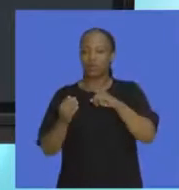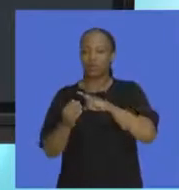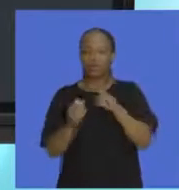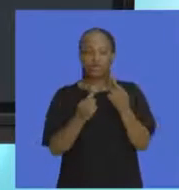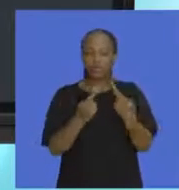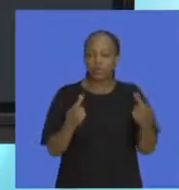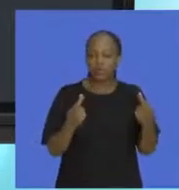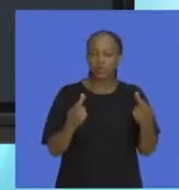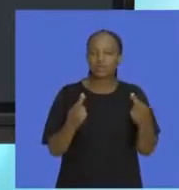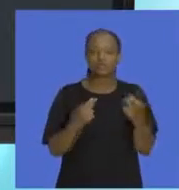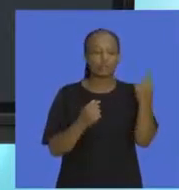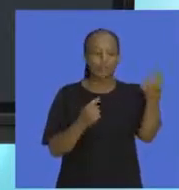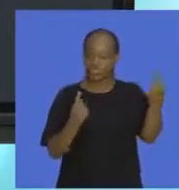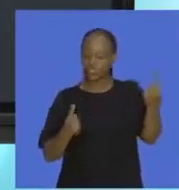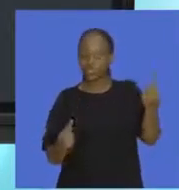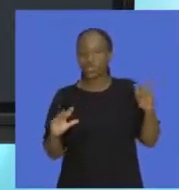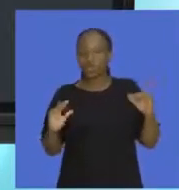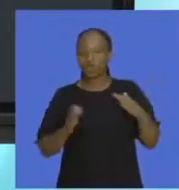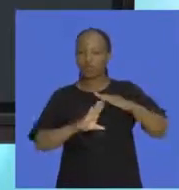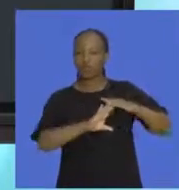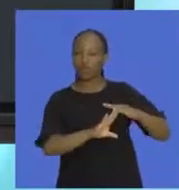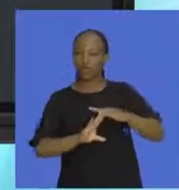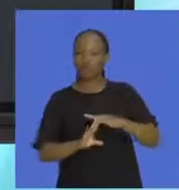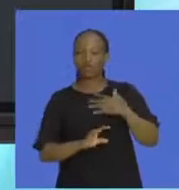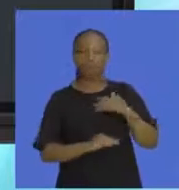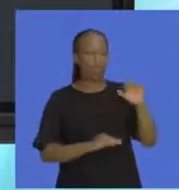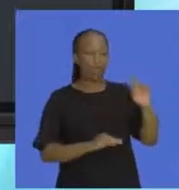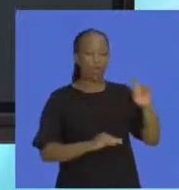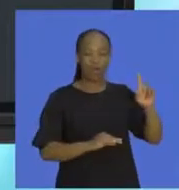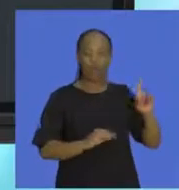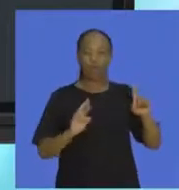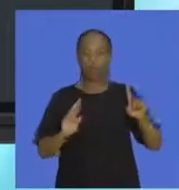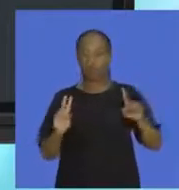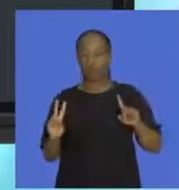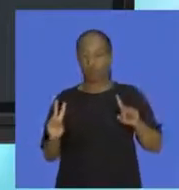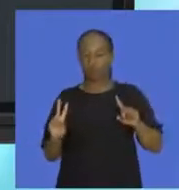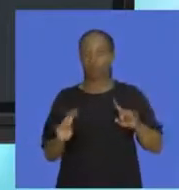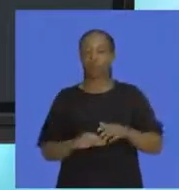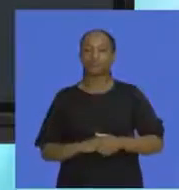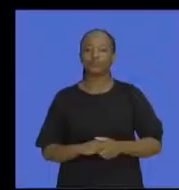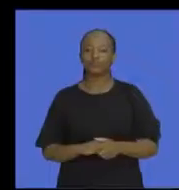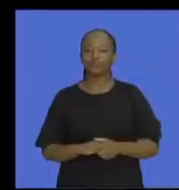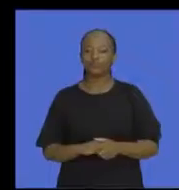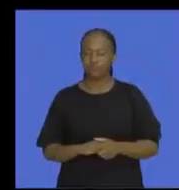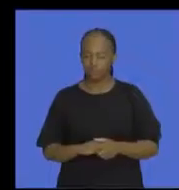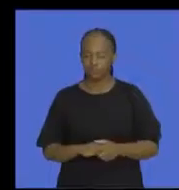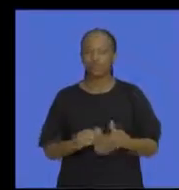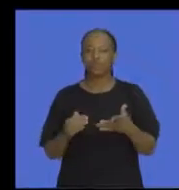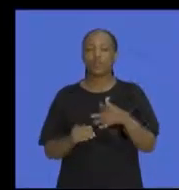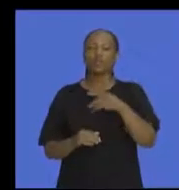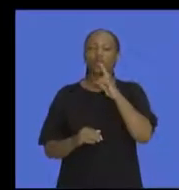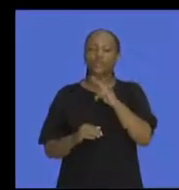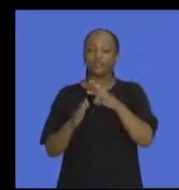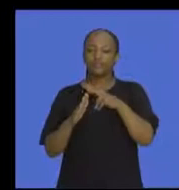source and across each one of the 2 resistors, R1 and R2. Right, so we want to examine the results as well. It